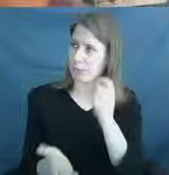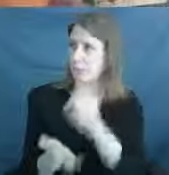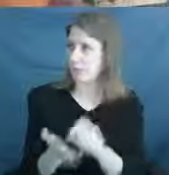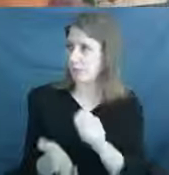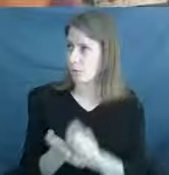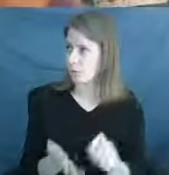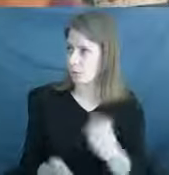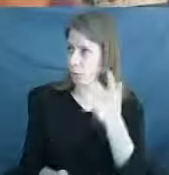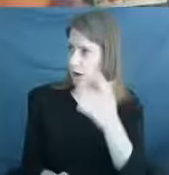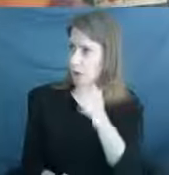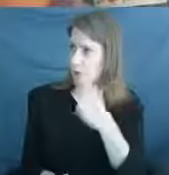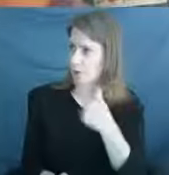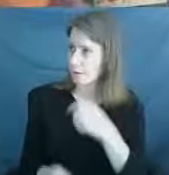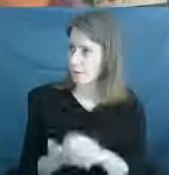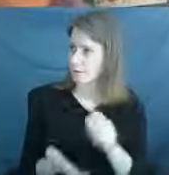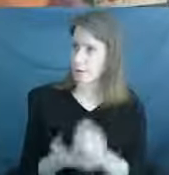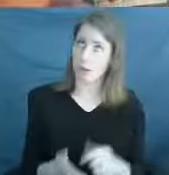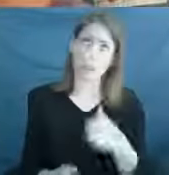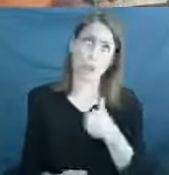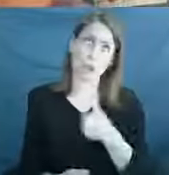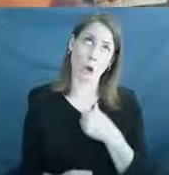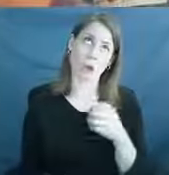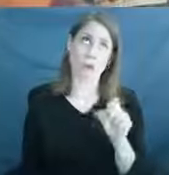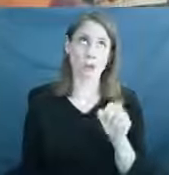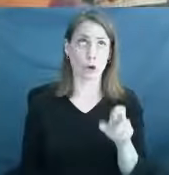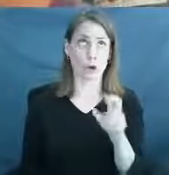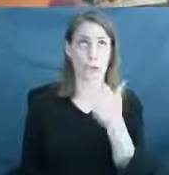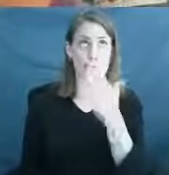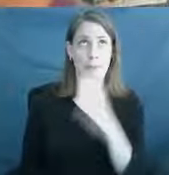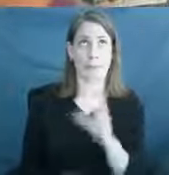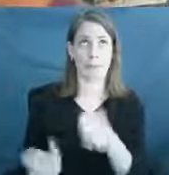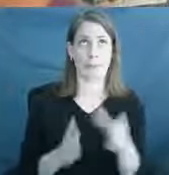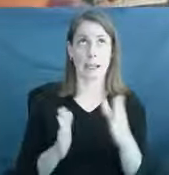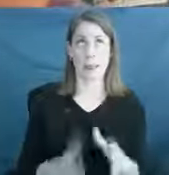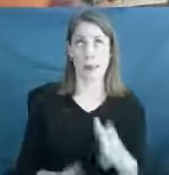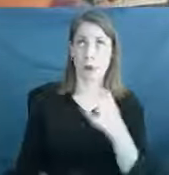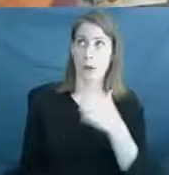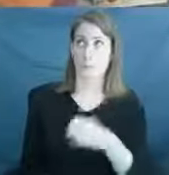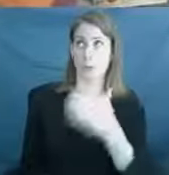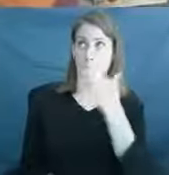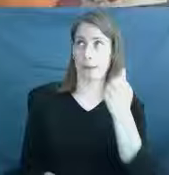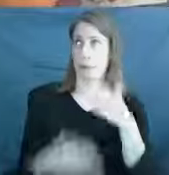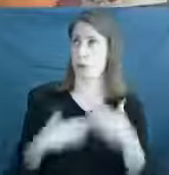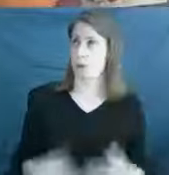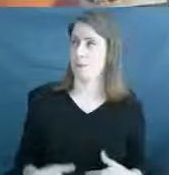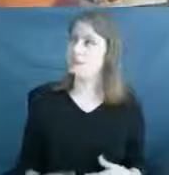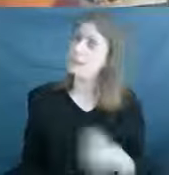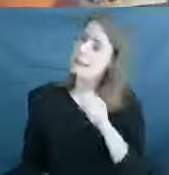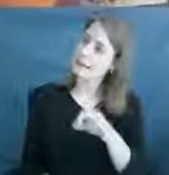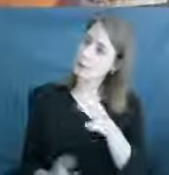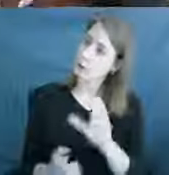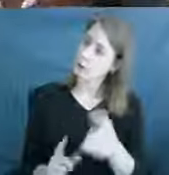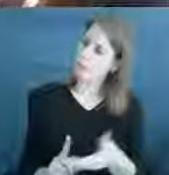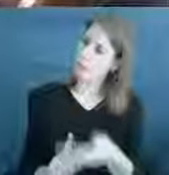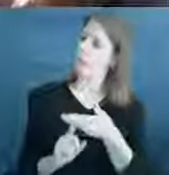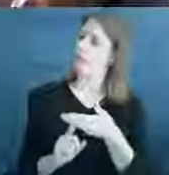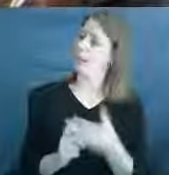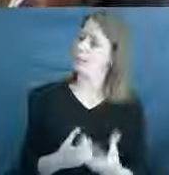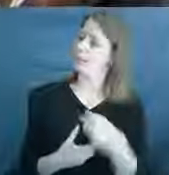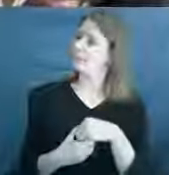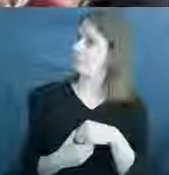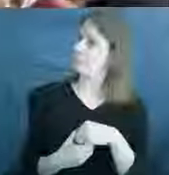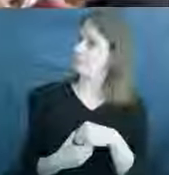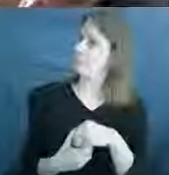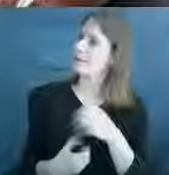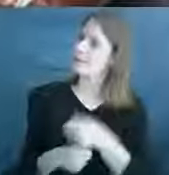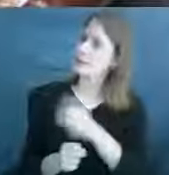life properly? Yeah. And similarly, if you've got a pencil, why not? It's negative. Sorry, sir, because I'm a really inadequate planner and I